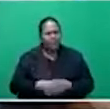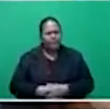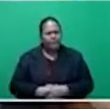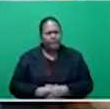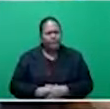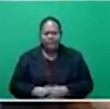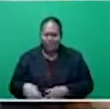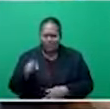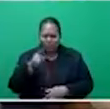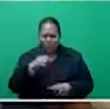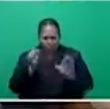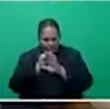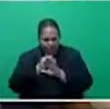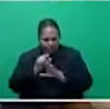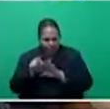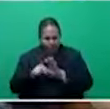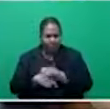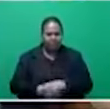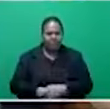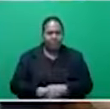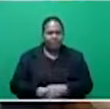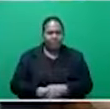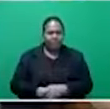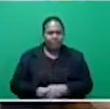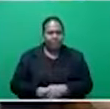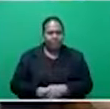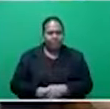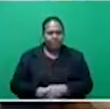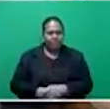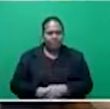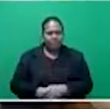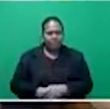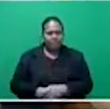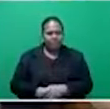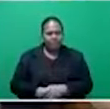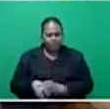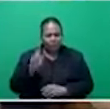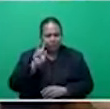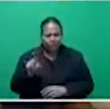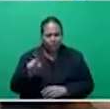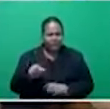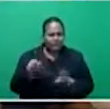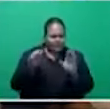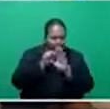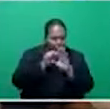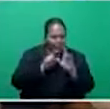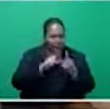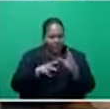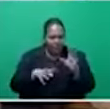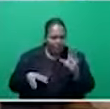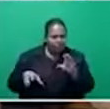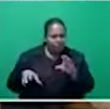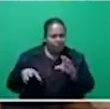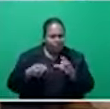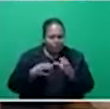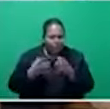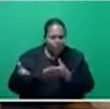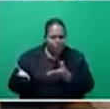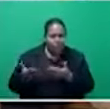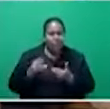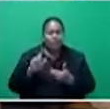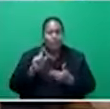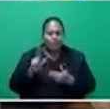you see. Again, they're subtly bringing in this ethnic thing into it. All of them. All